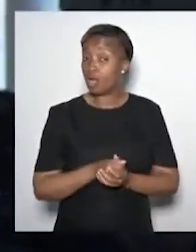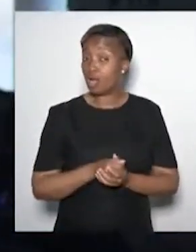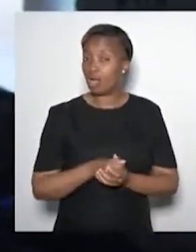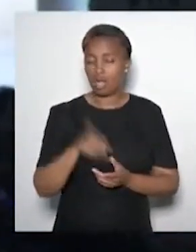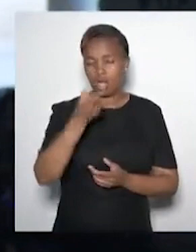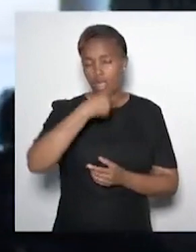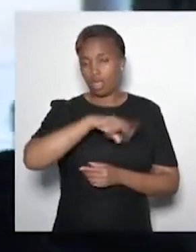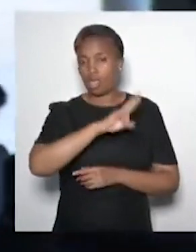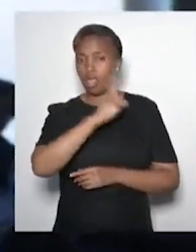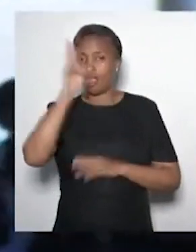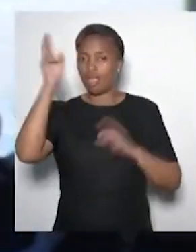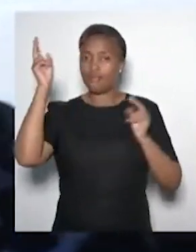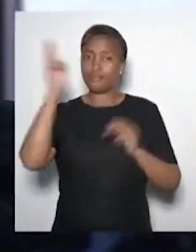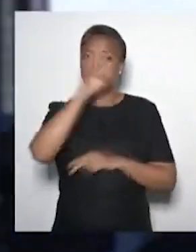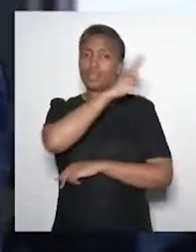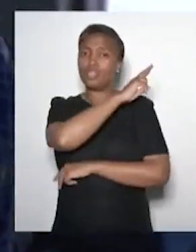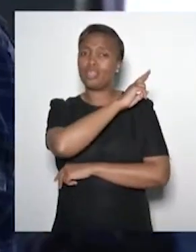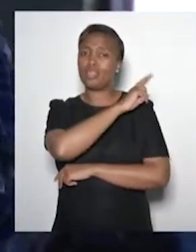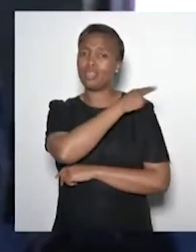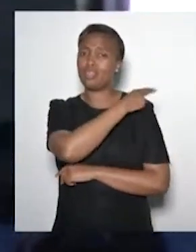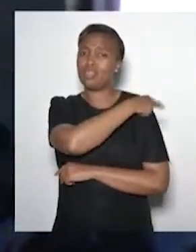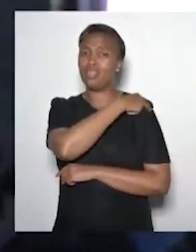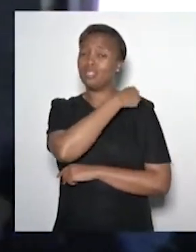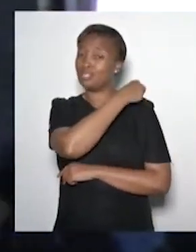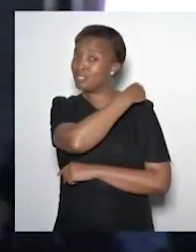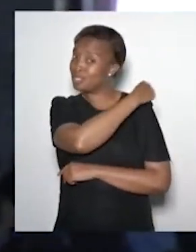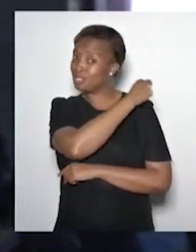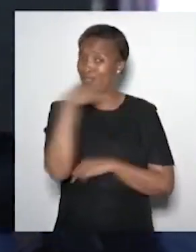every nurse, every medical doctor,